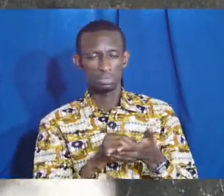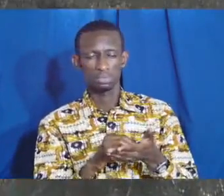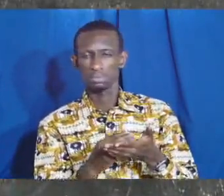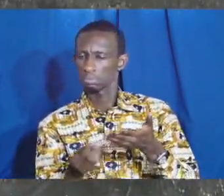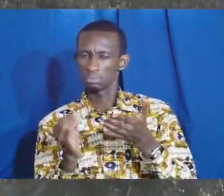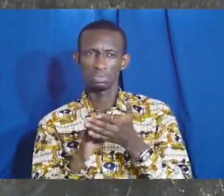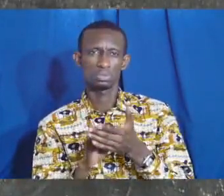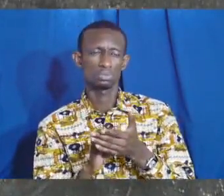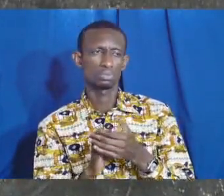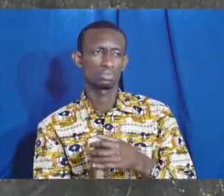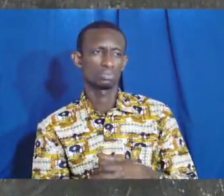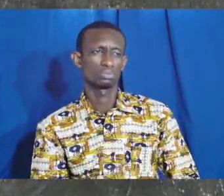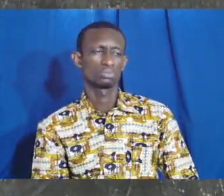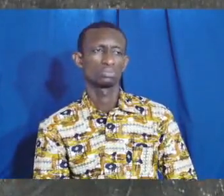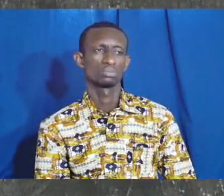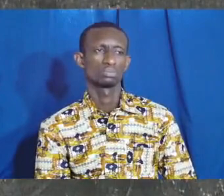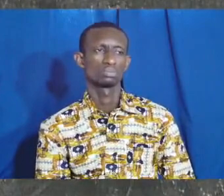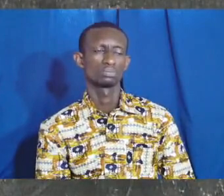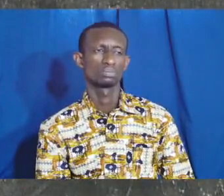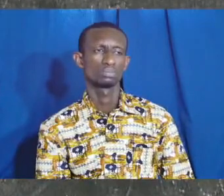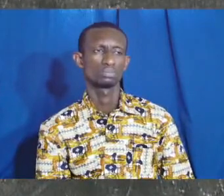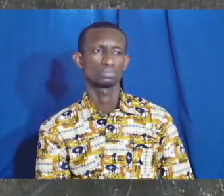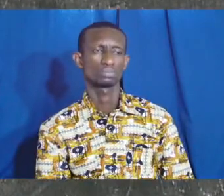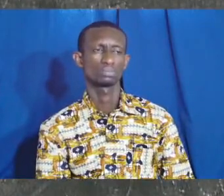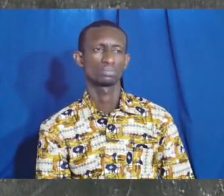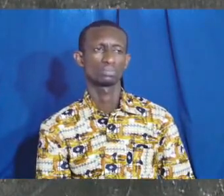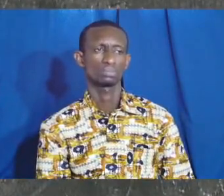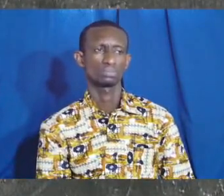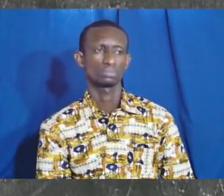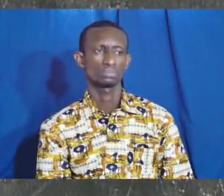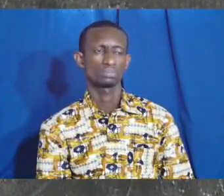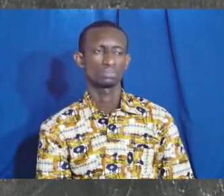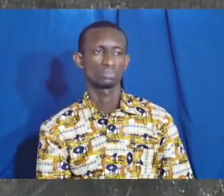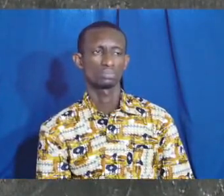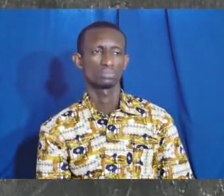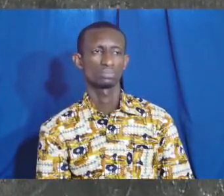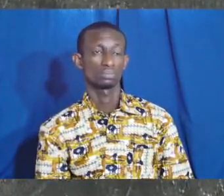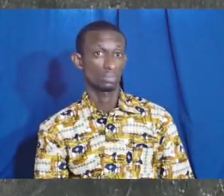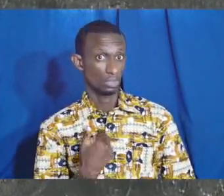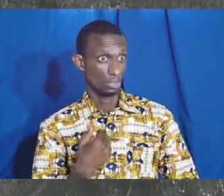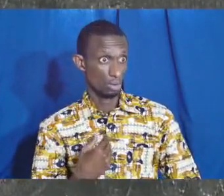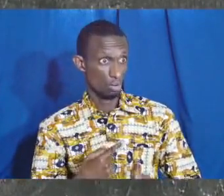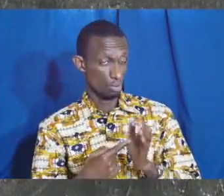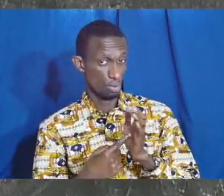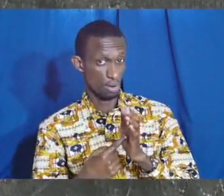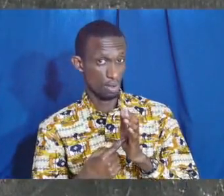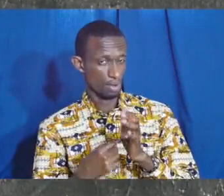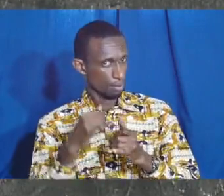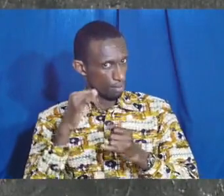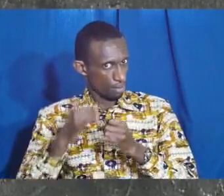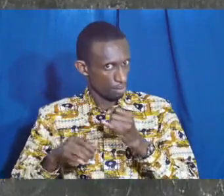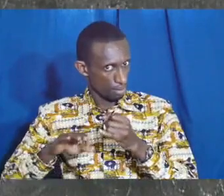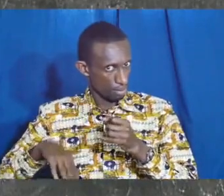and over again. And I also want to remind you the last one. We can also say that there's what